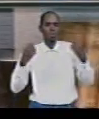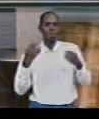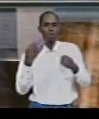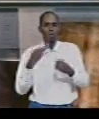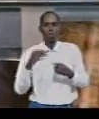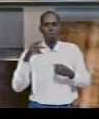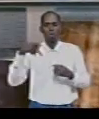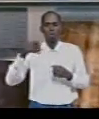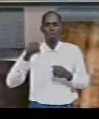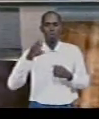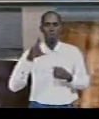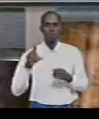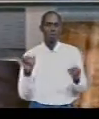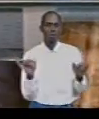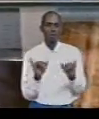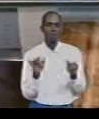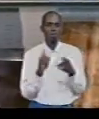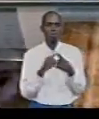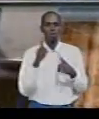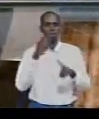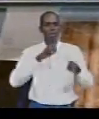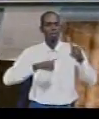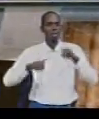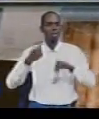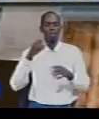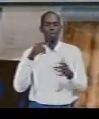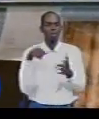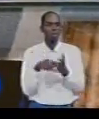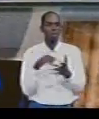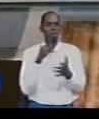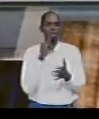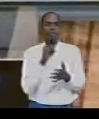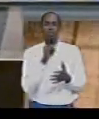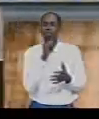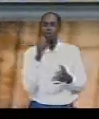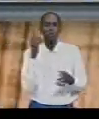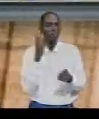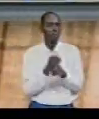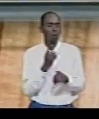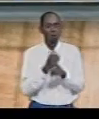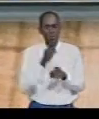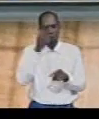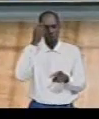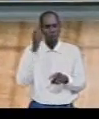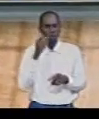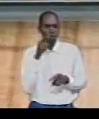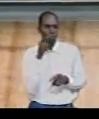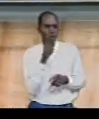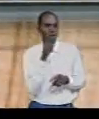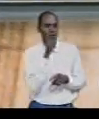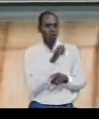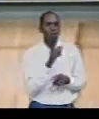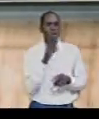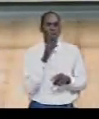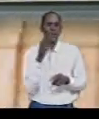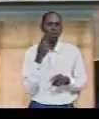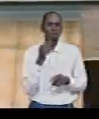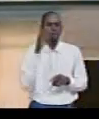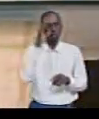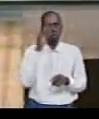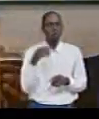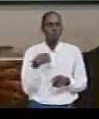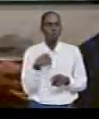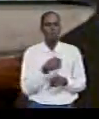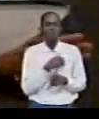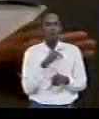is not right. Thou art the man. That's why we're studying the scriptures. We're studying the scriptures